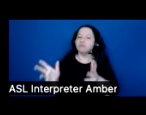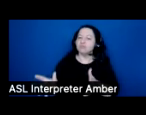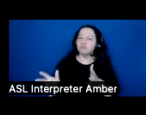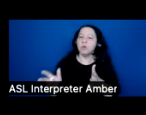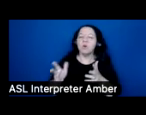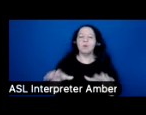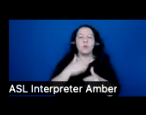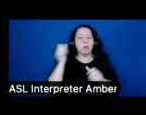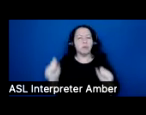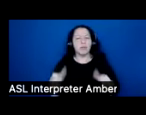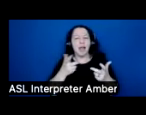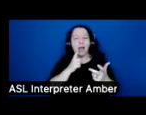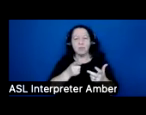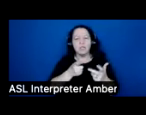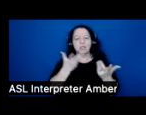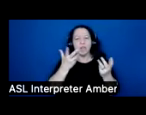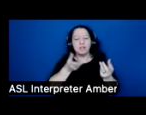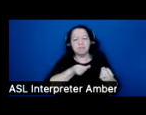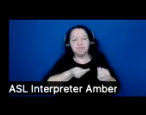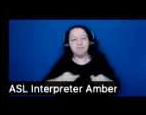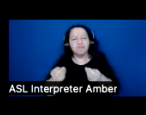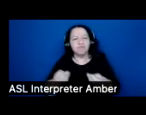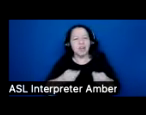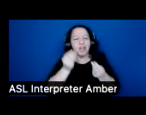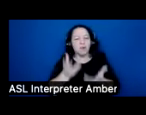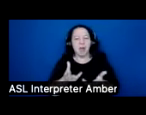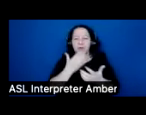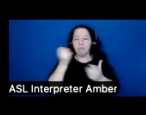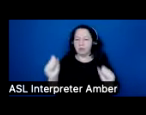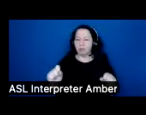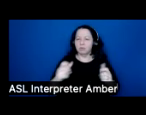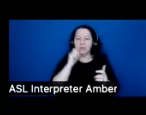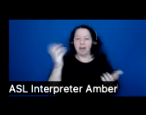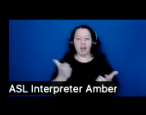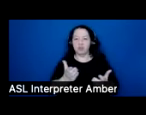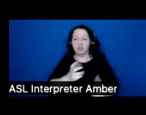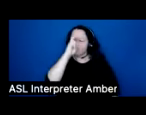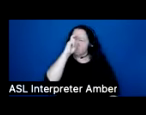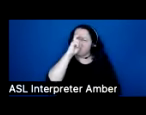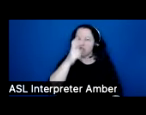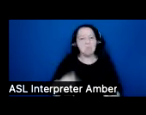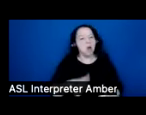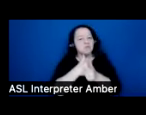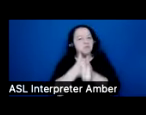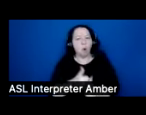just relaying the information the best we can. And we're not here to just stick by the agenda,